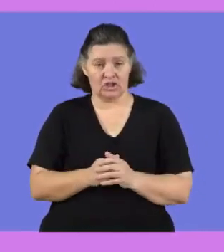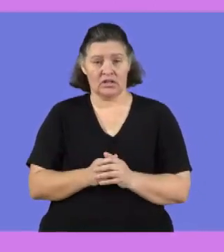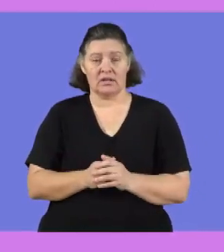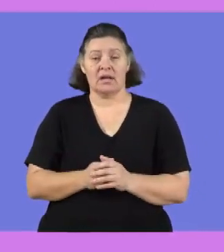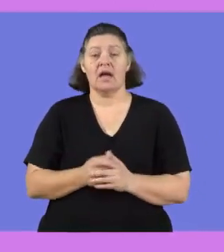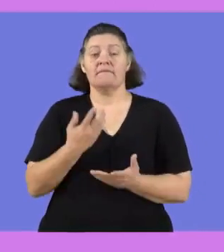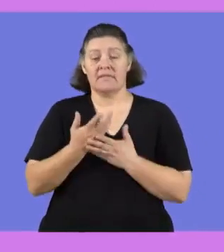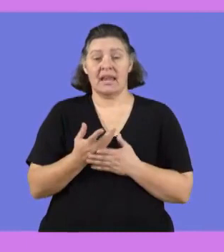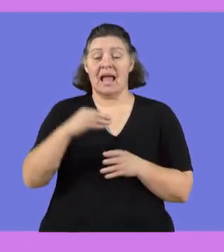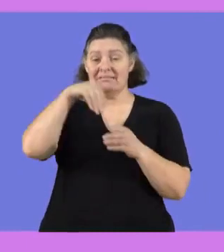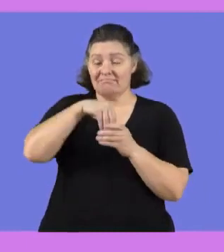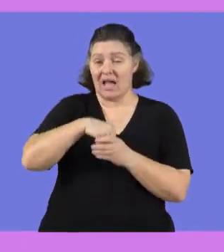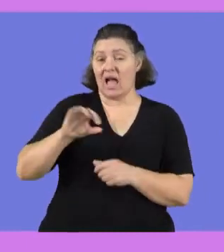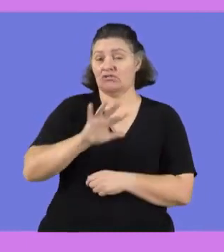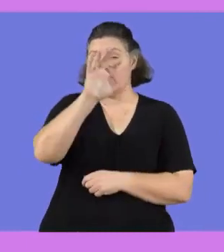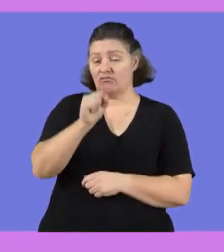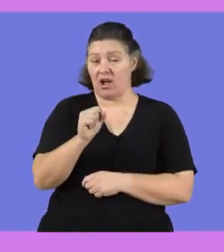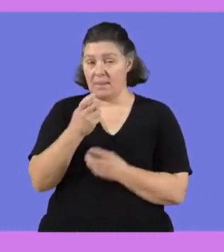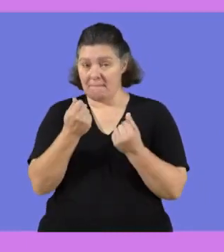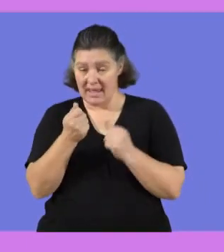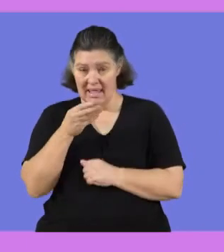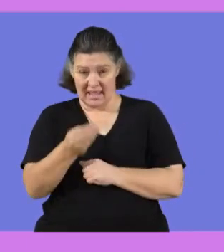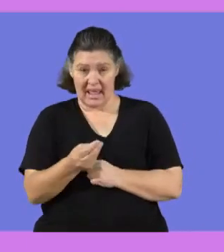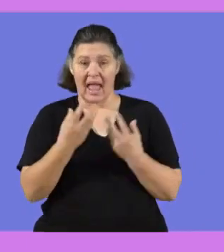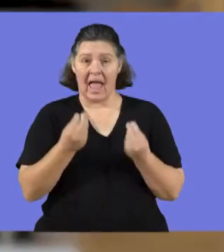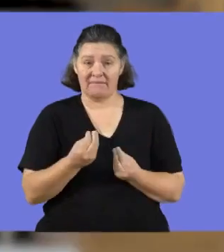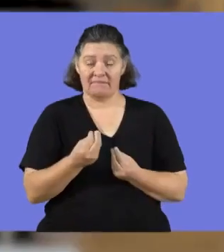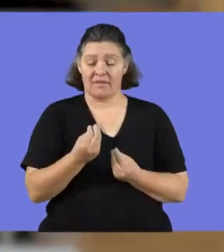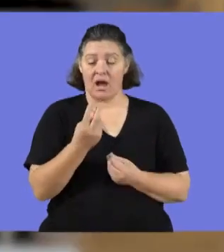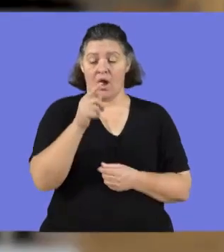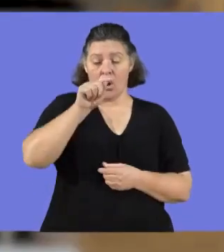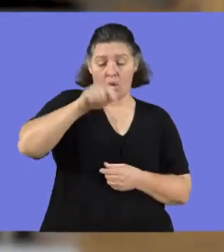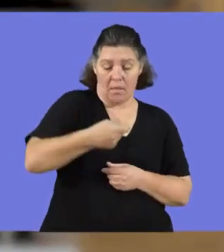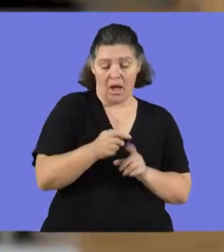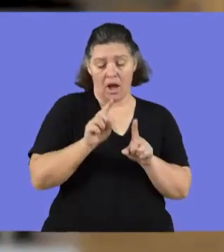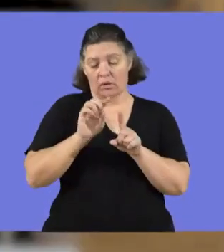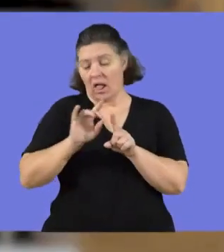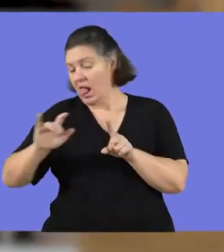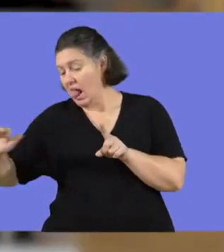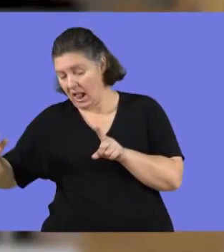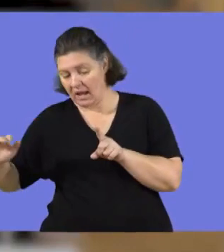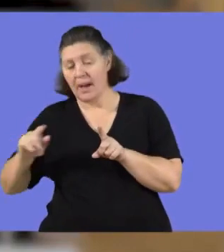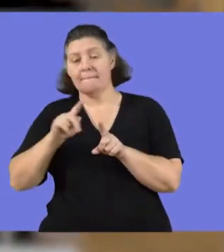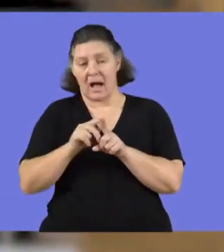answer, if the answer is in South African rands and you are having more than 2 decimal